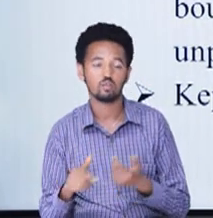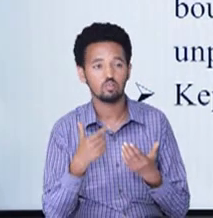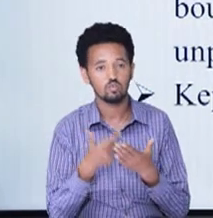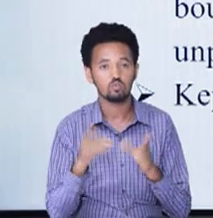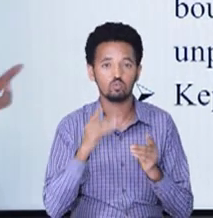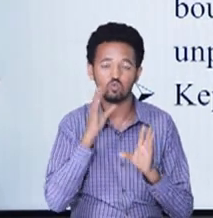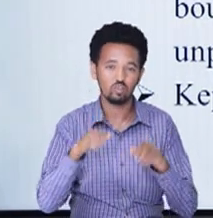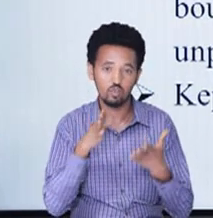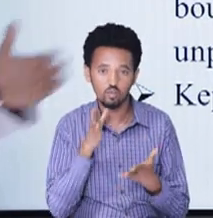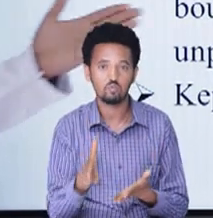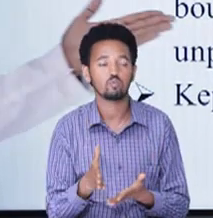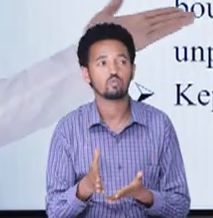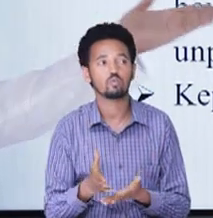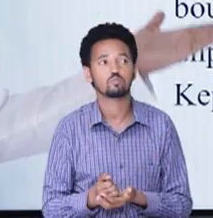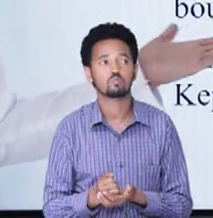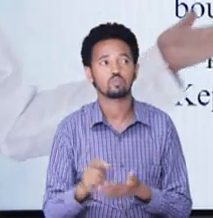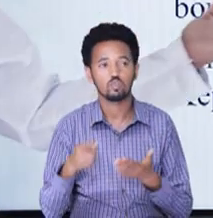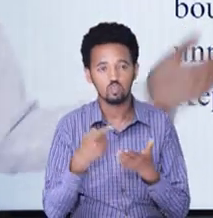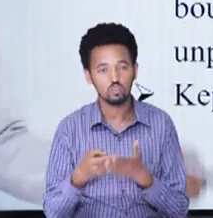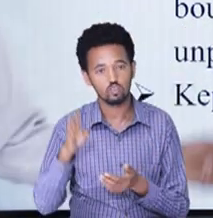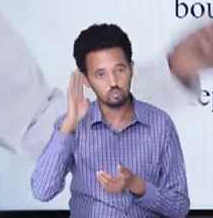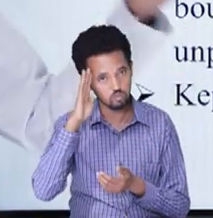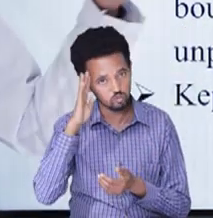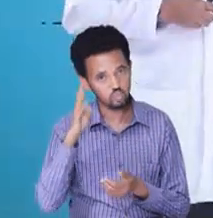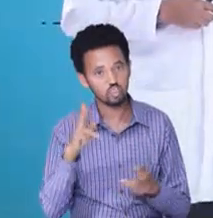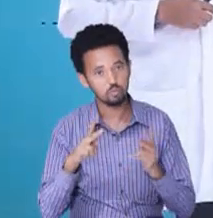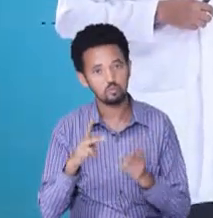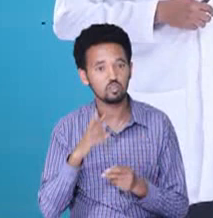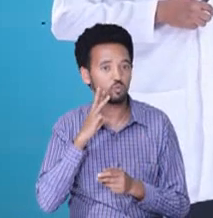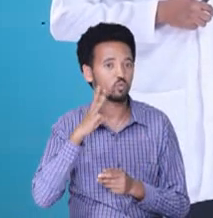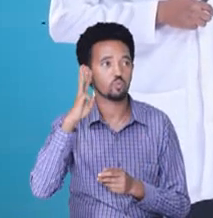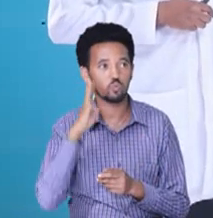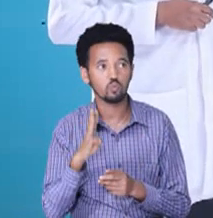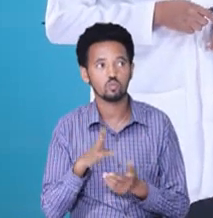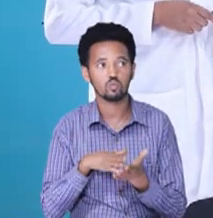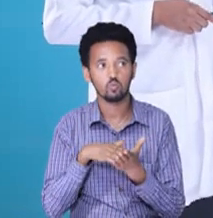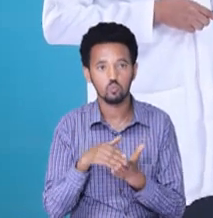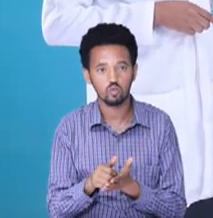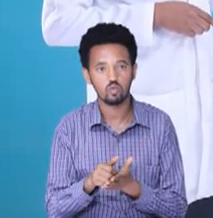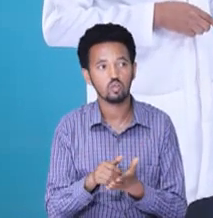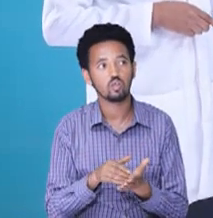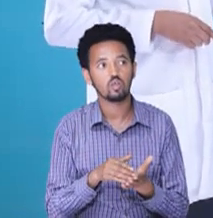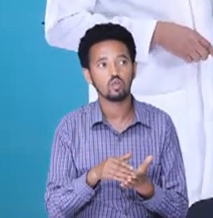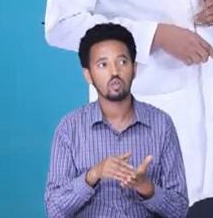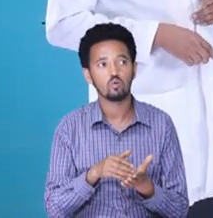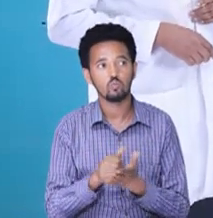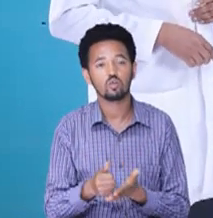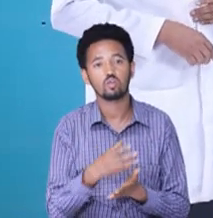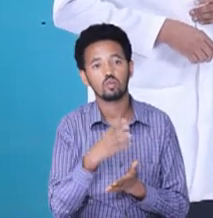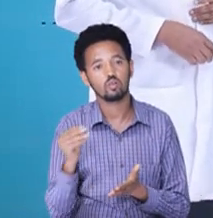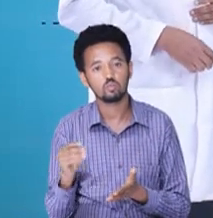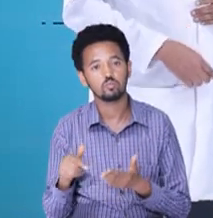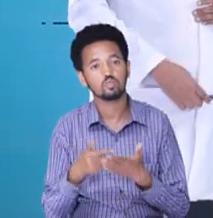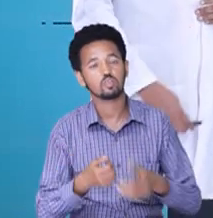did not give a stable and conservative bourgeois republic. It was weak and unpopular. Kept power within